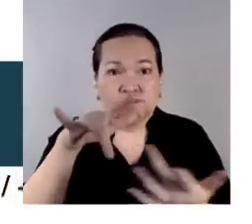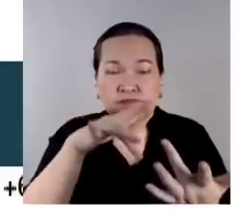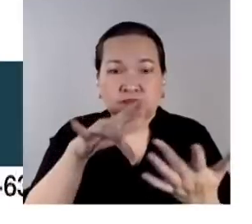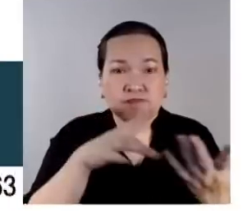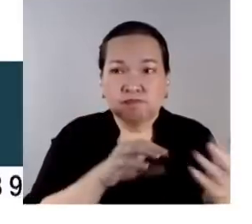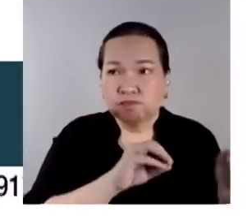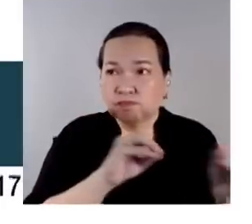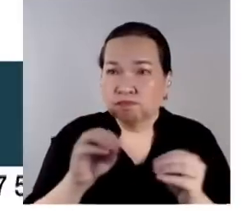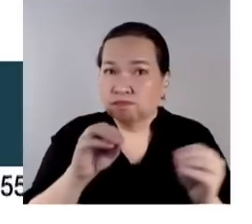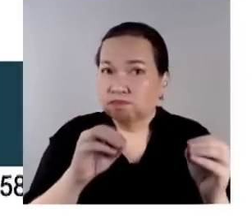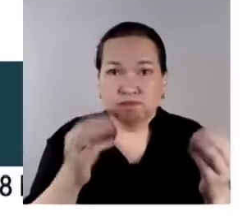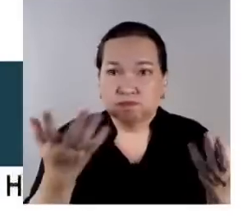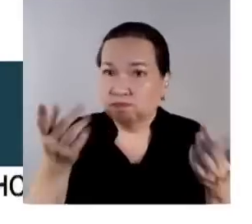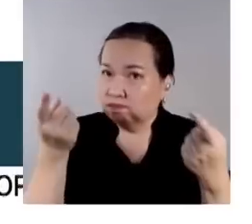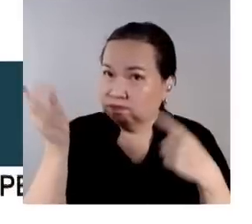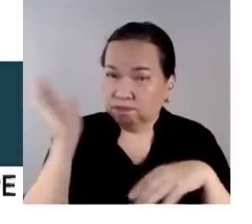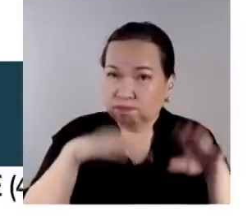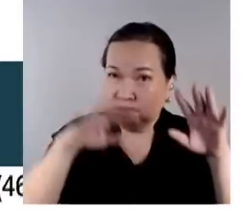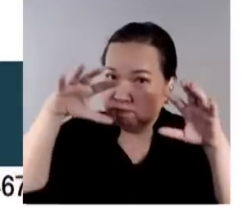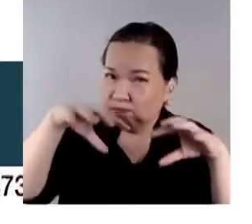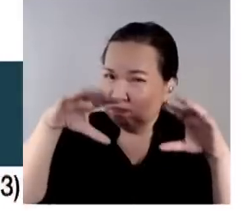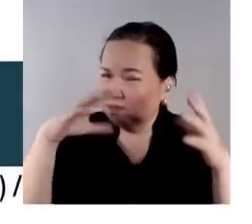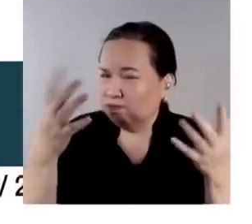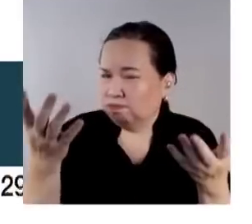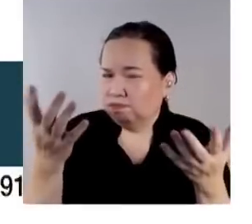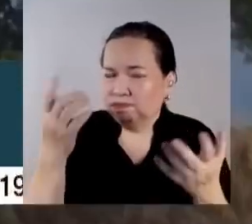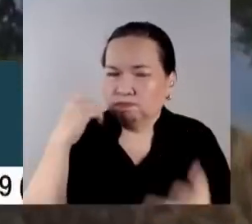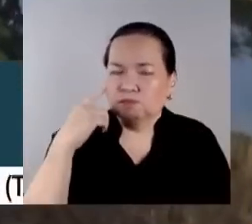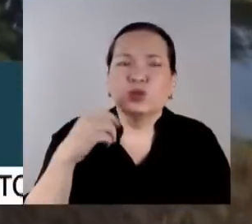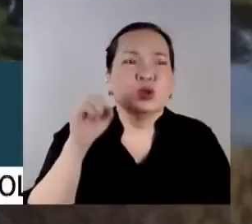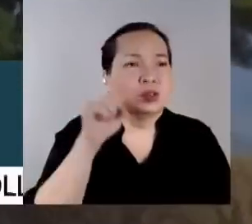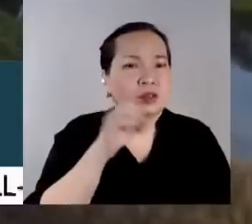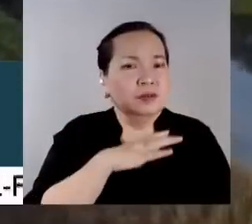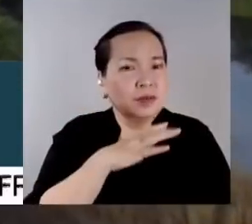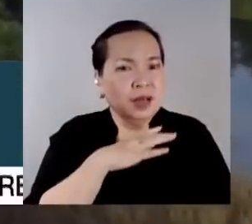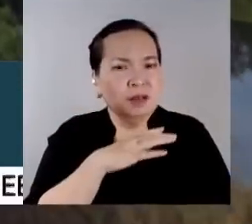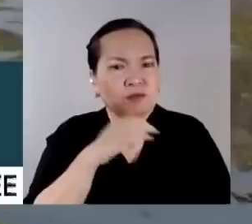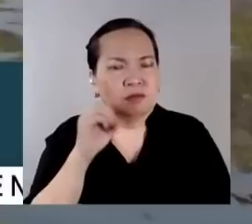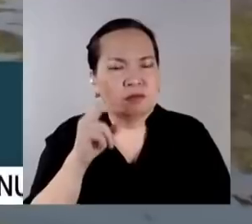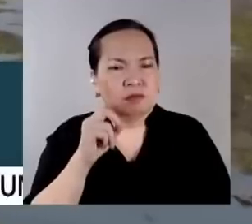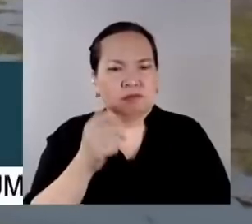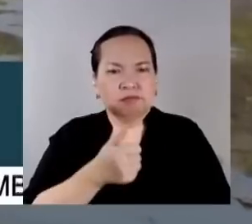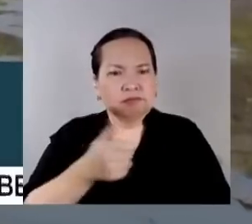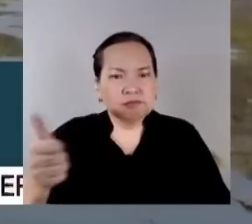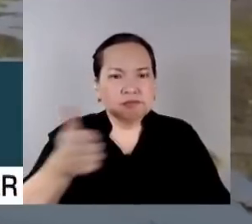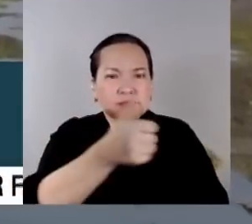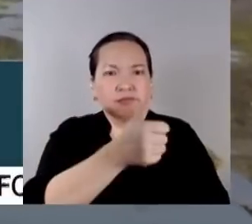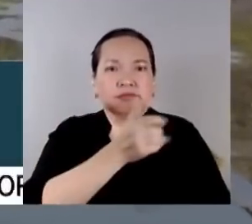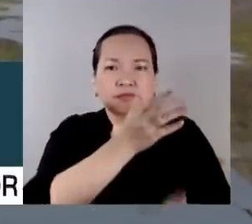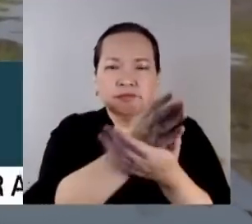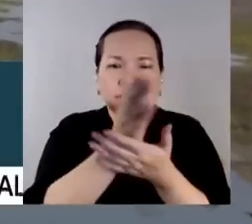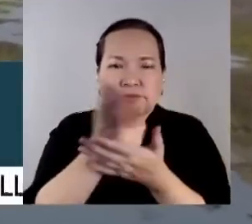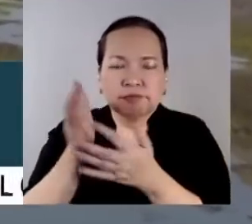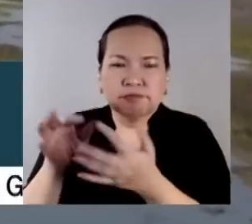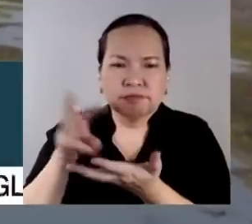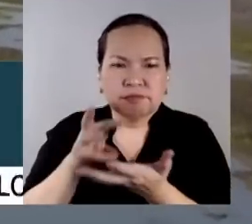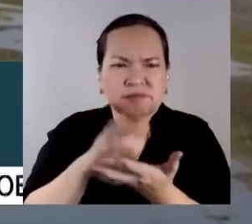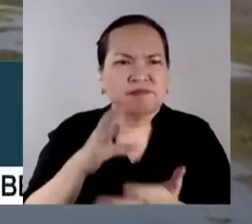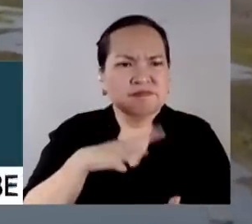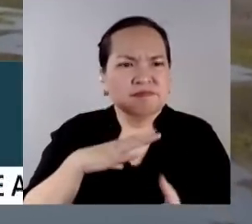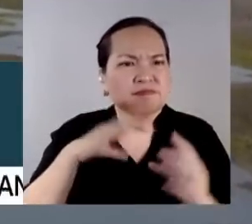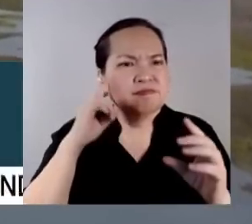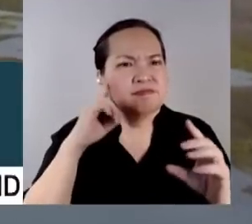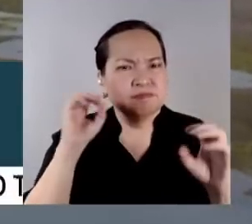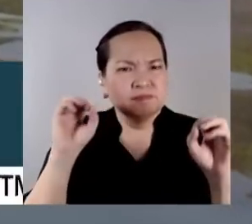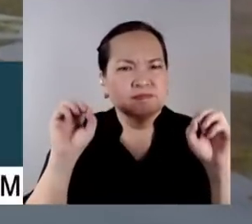to another within the province? That's right, Stanley. We've been traveling from different municipalities, and there seems to be no problem with mobility.